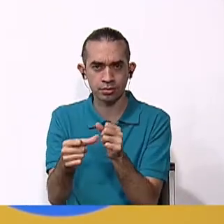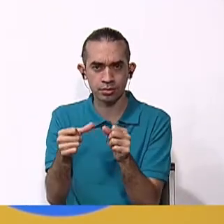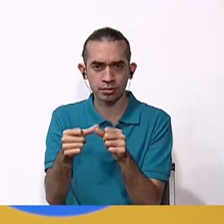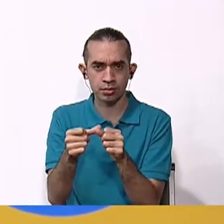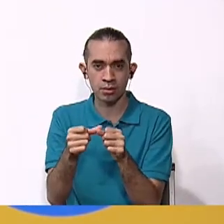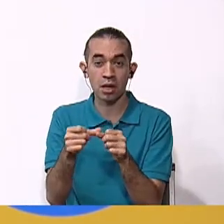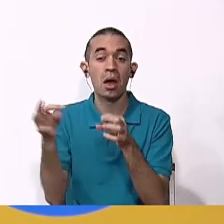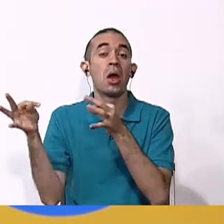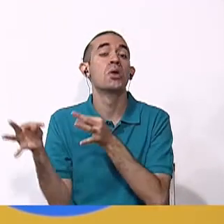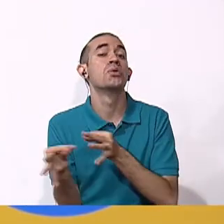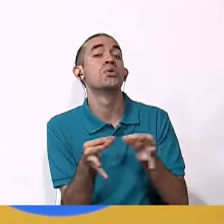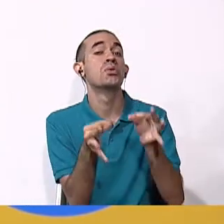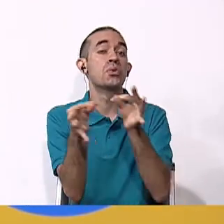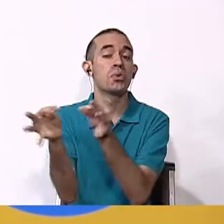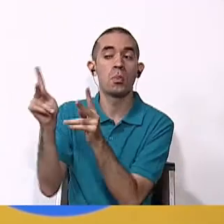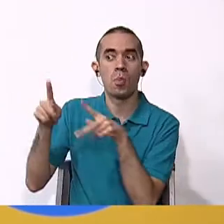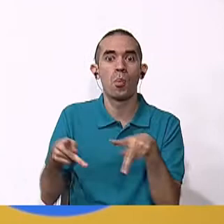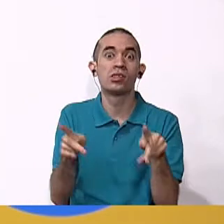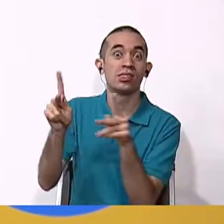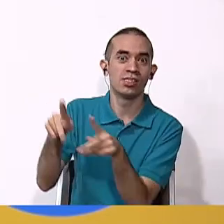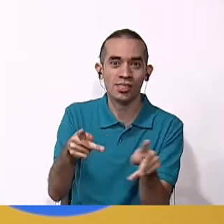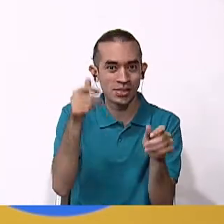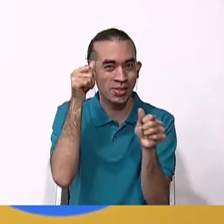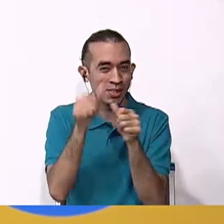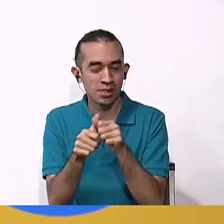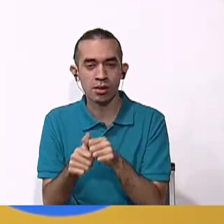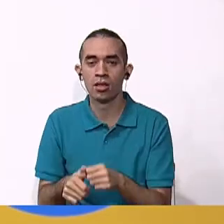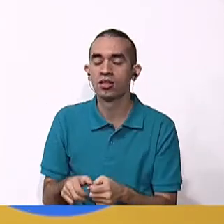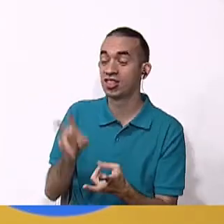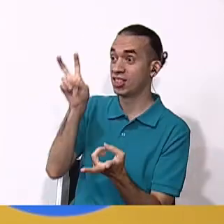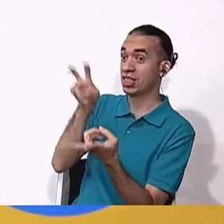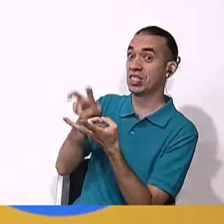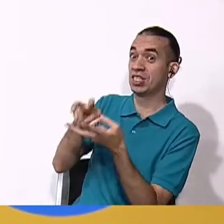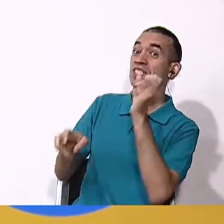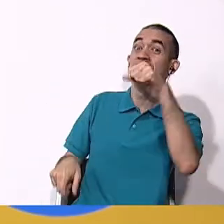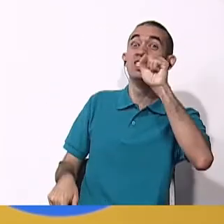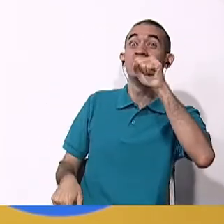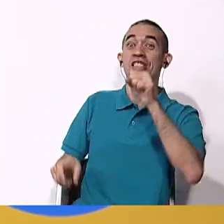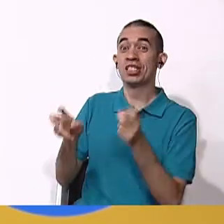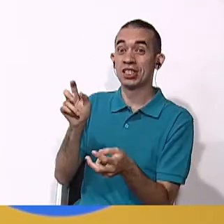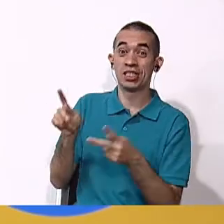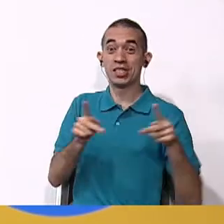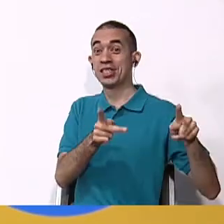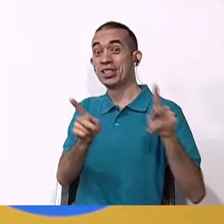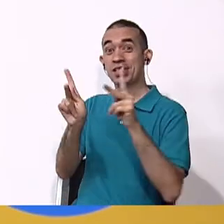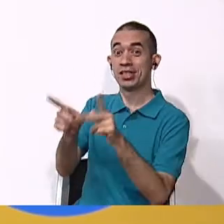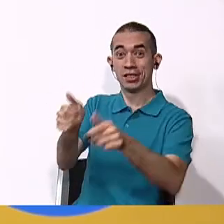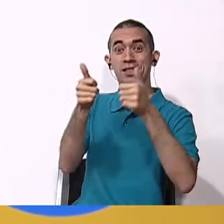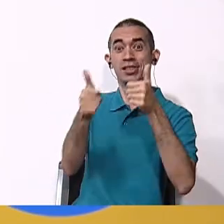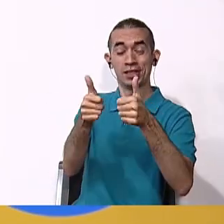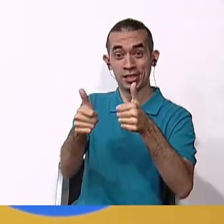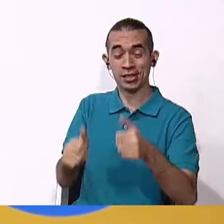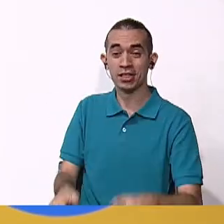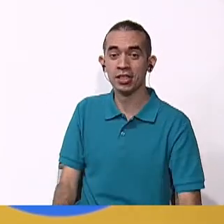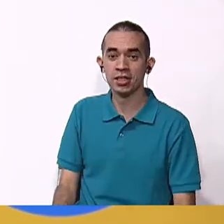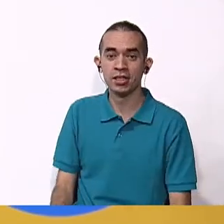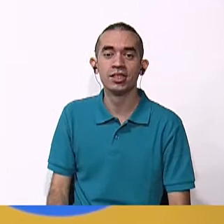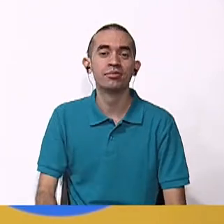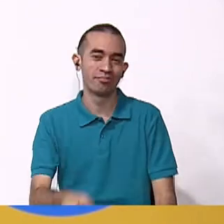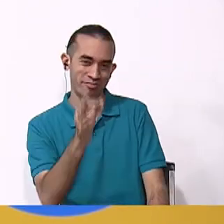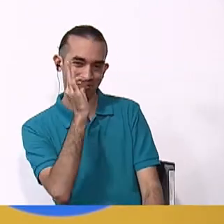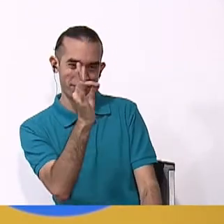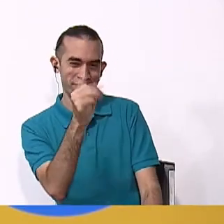tour? Yes? Ah, oh yes, teacher, the tour, it was great.